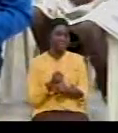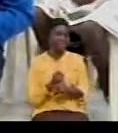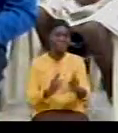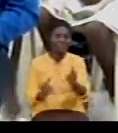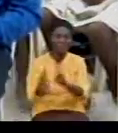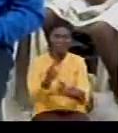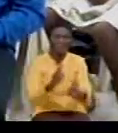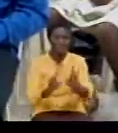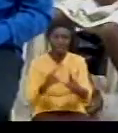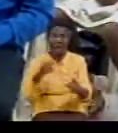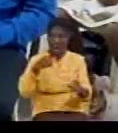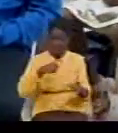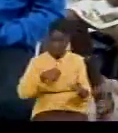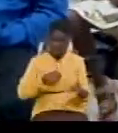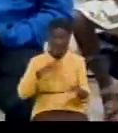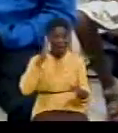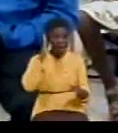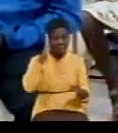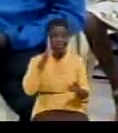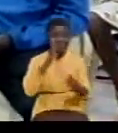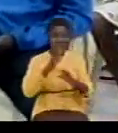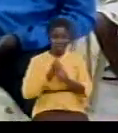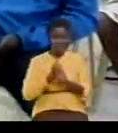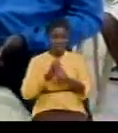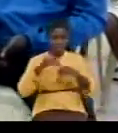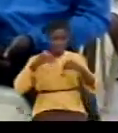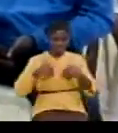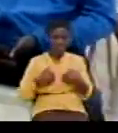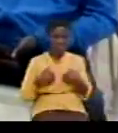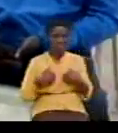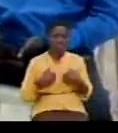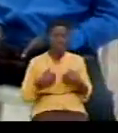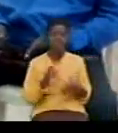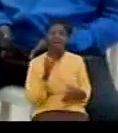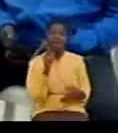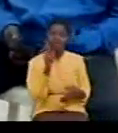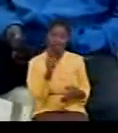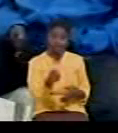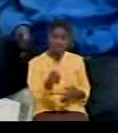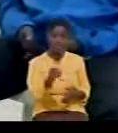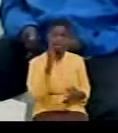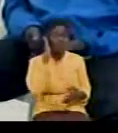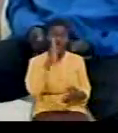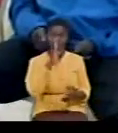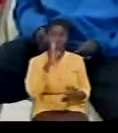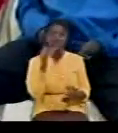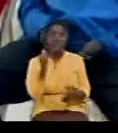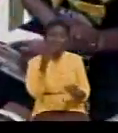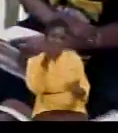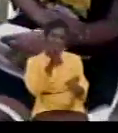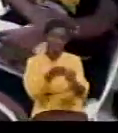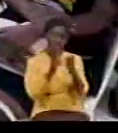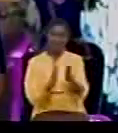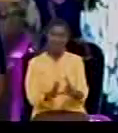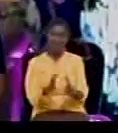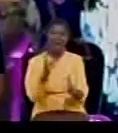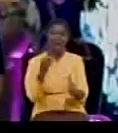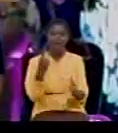I will possess. You will be a partaker of